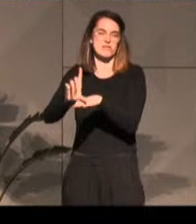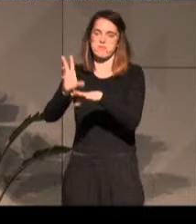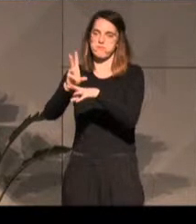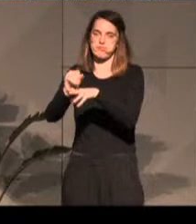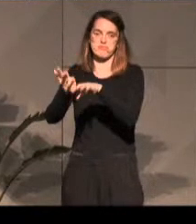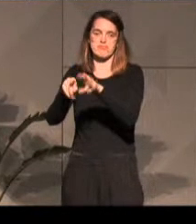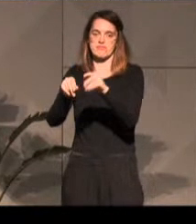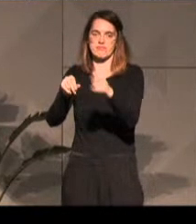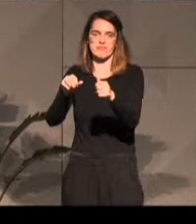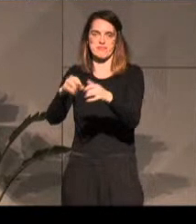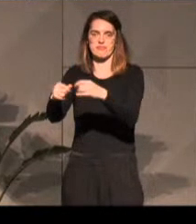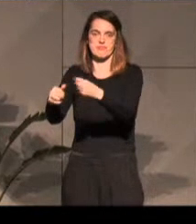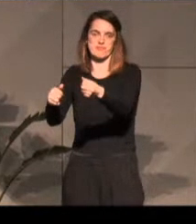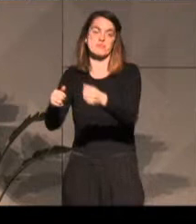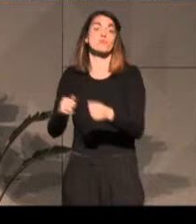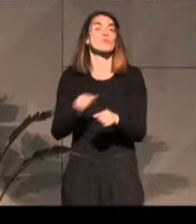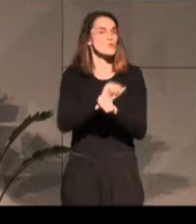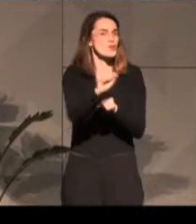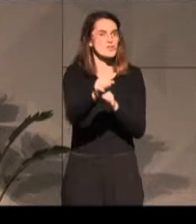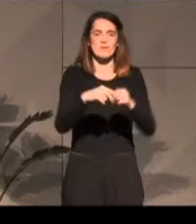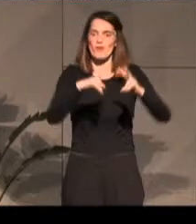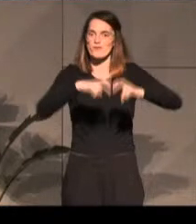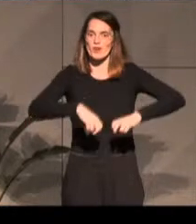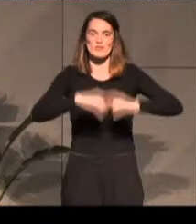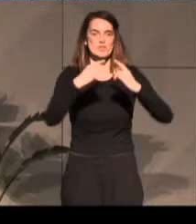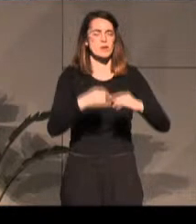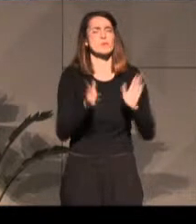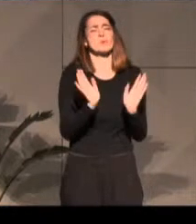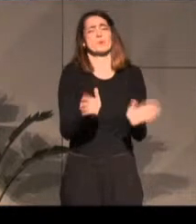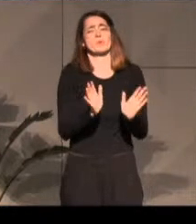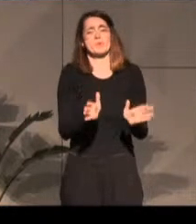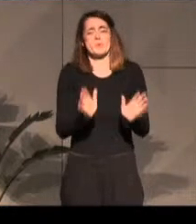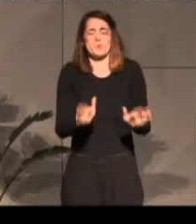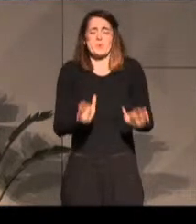hardly anything left, but the ice flow is still there.